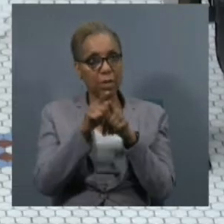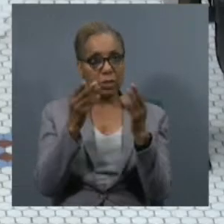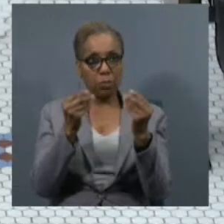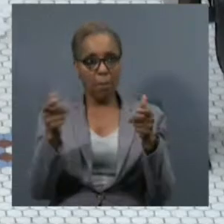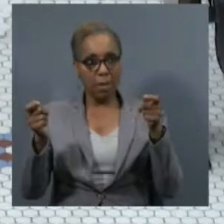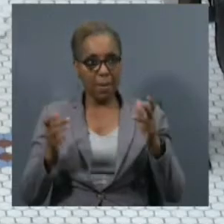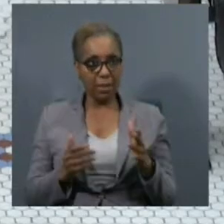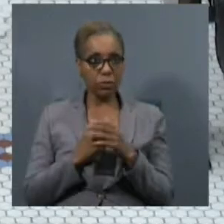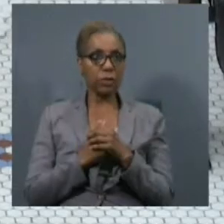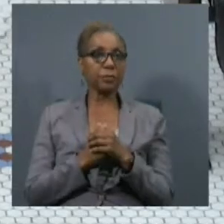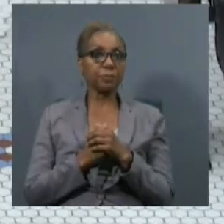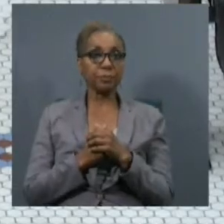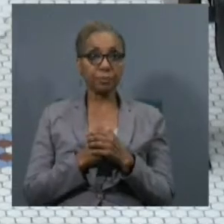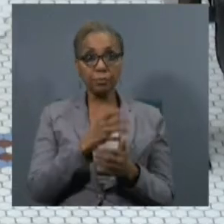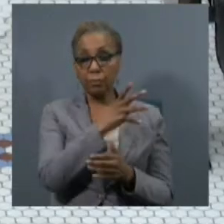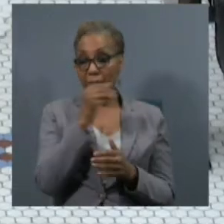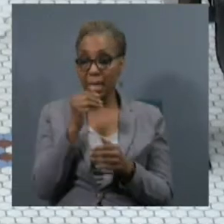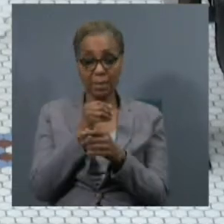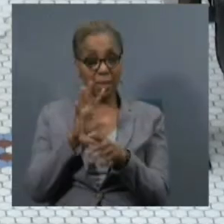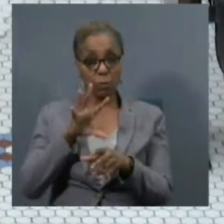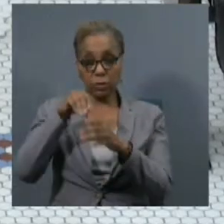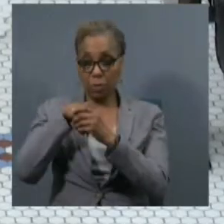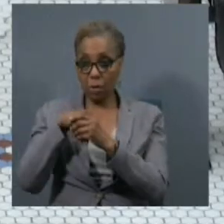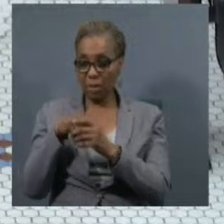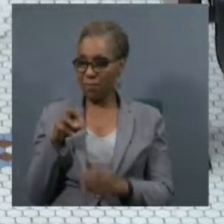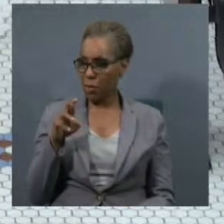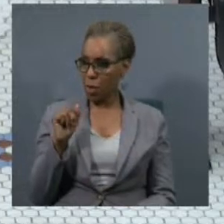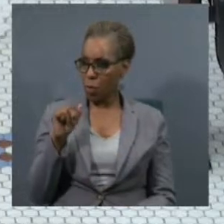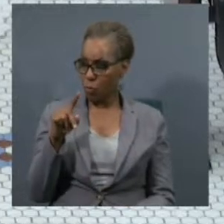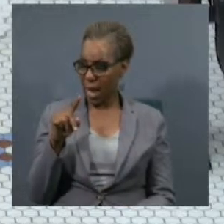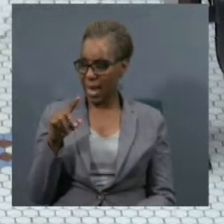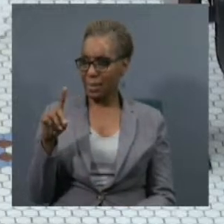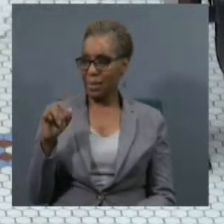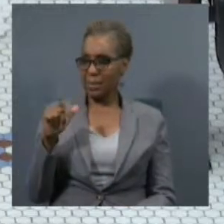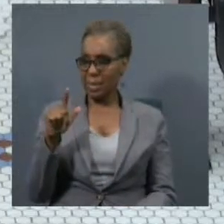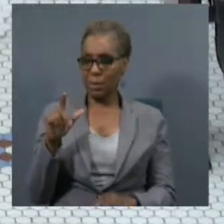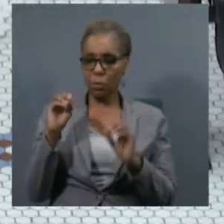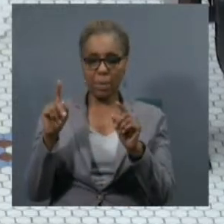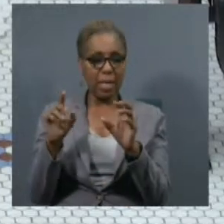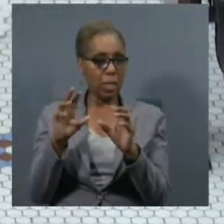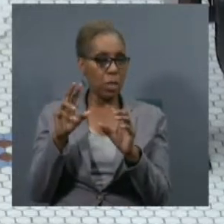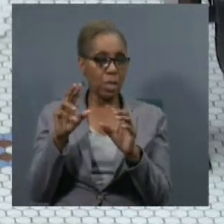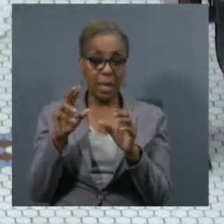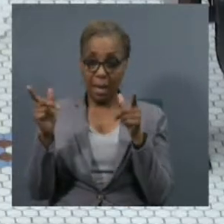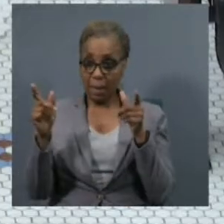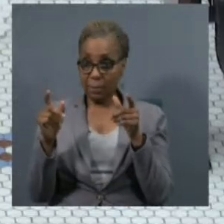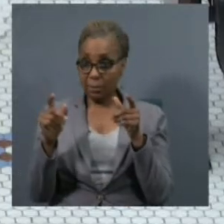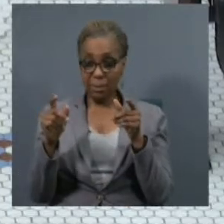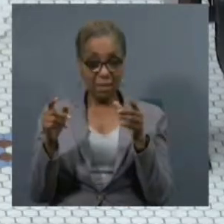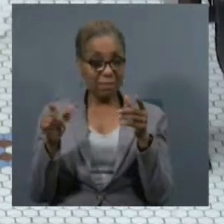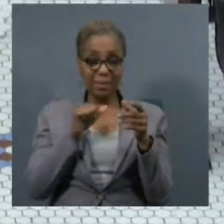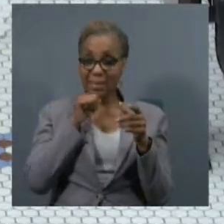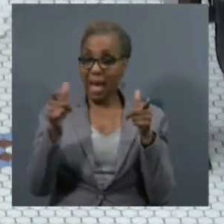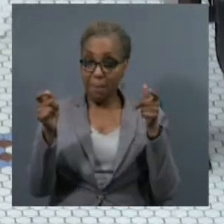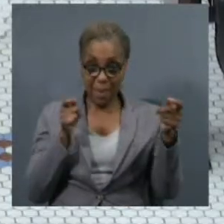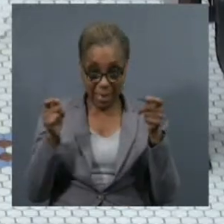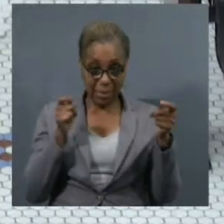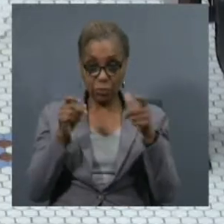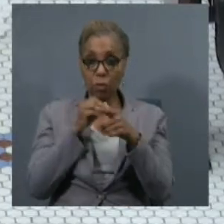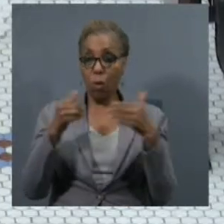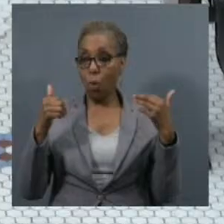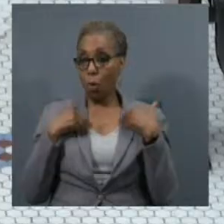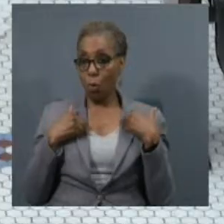manager, and it was part of the RAD deal. It's no longer managed or owned by